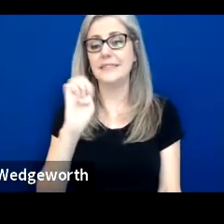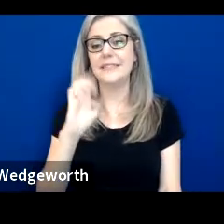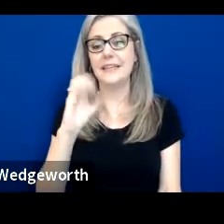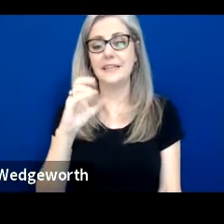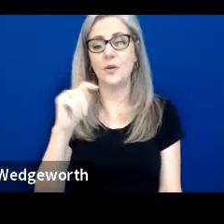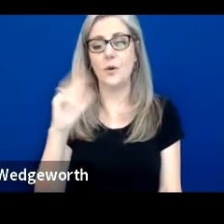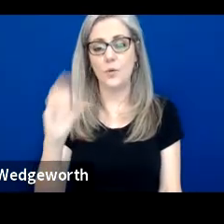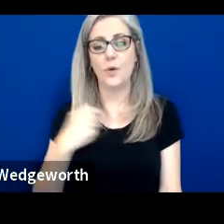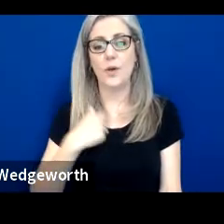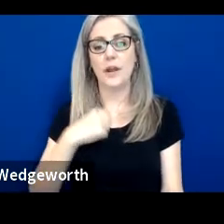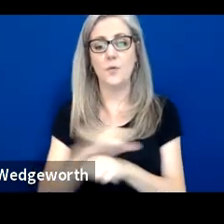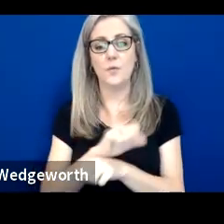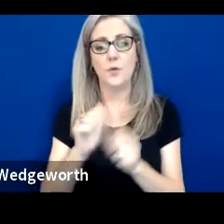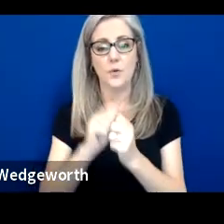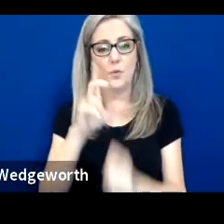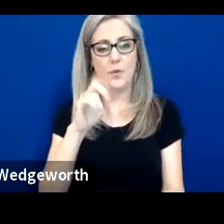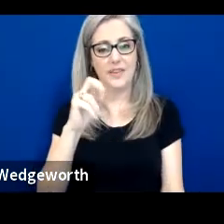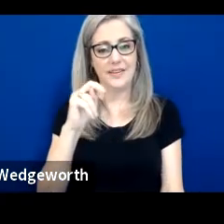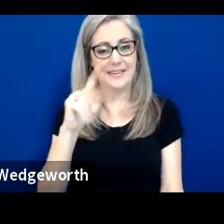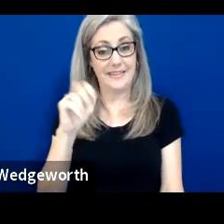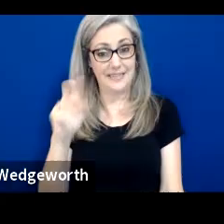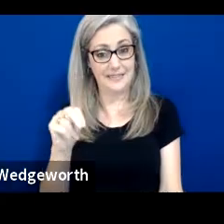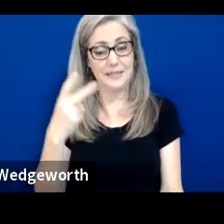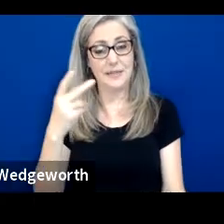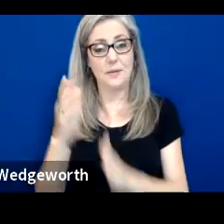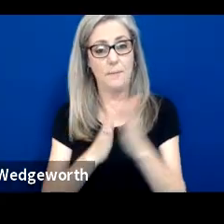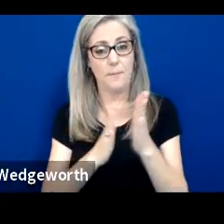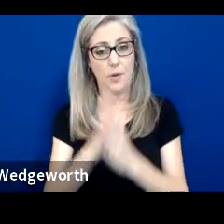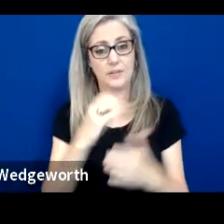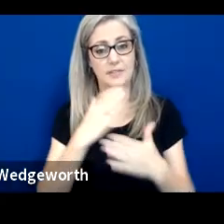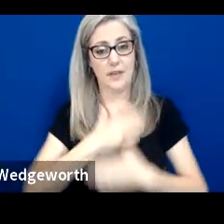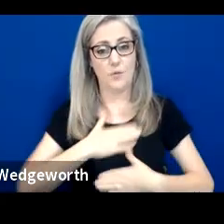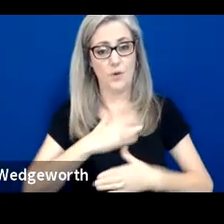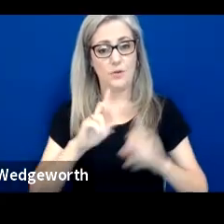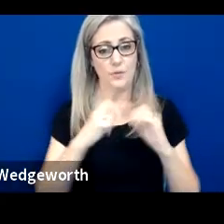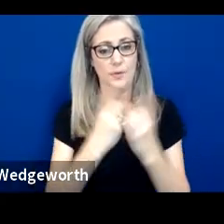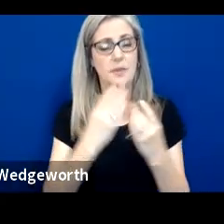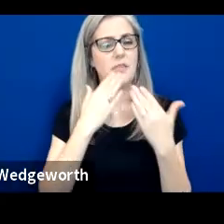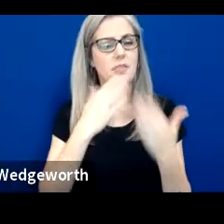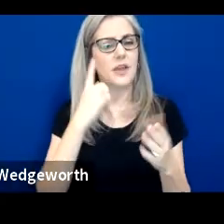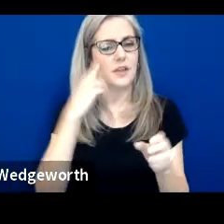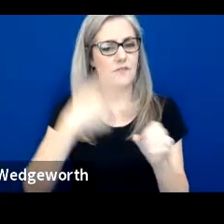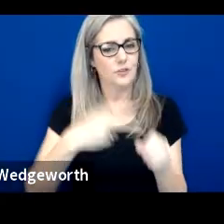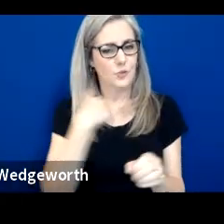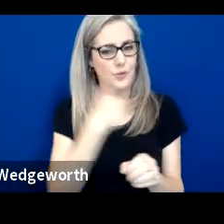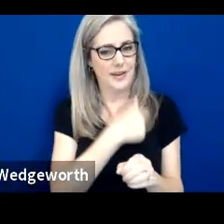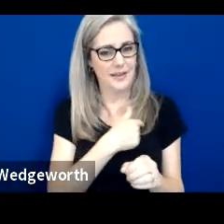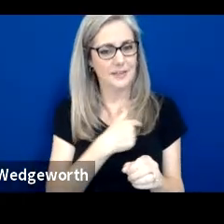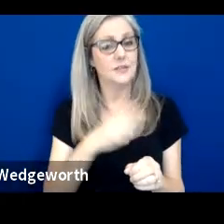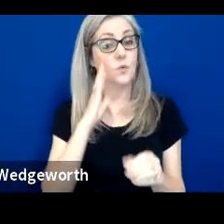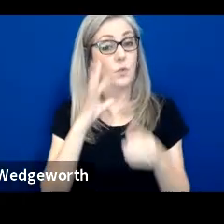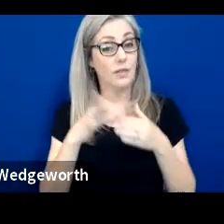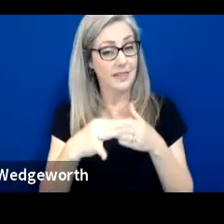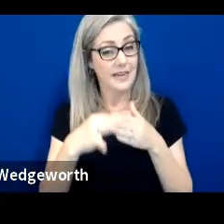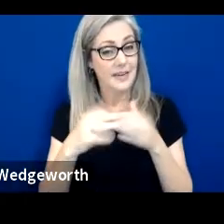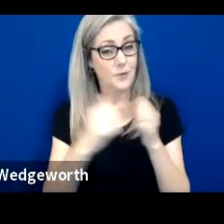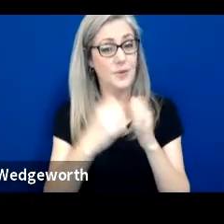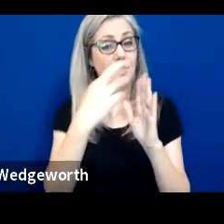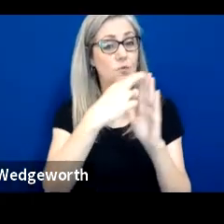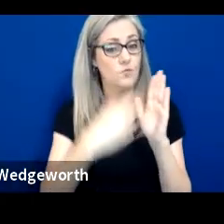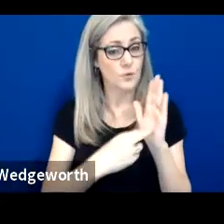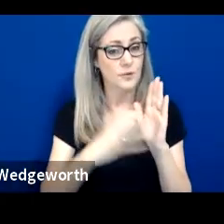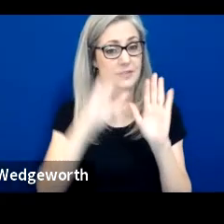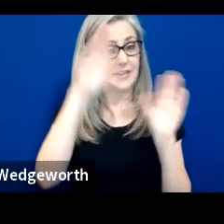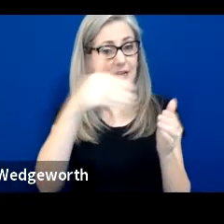Rec Department. Thank you for joining and taking the time out of your evening to join us. I will be leading us off with some ground rules and introductions this